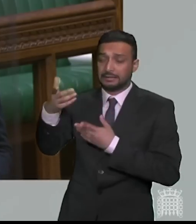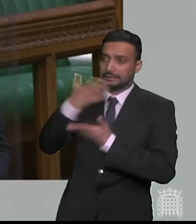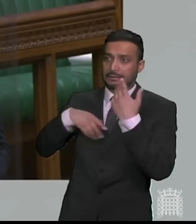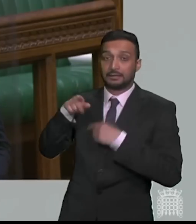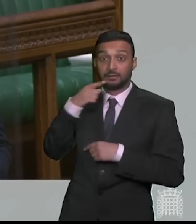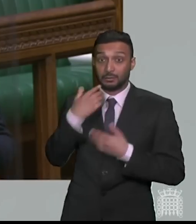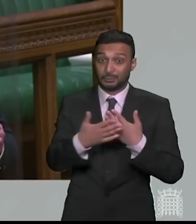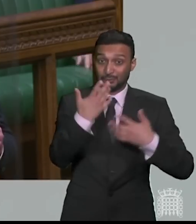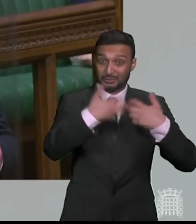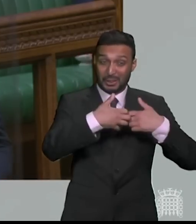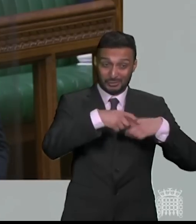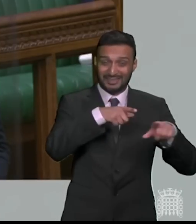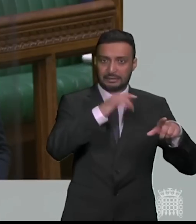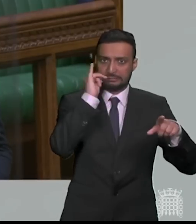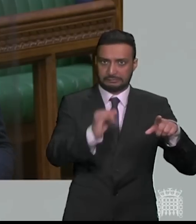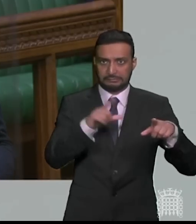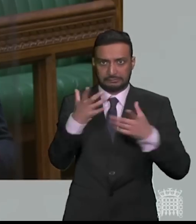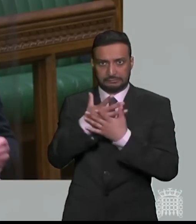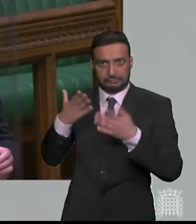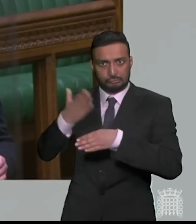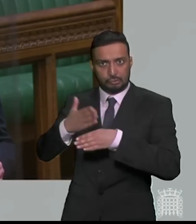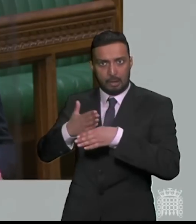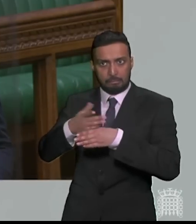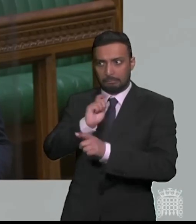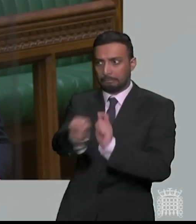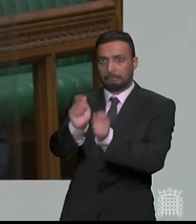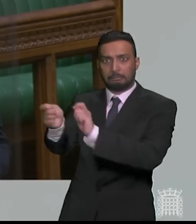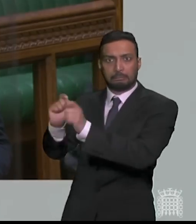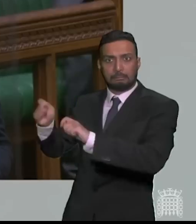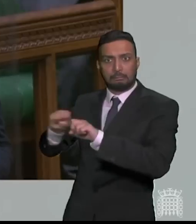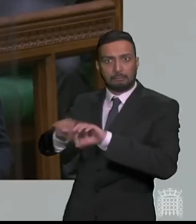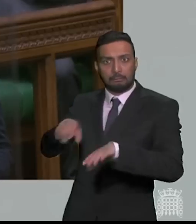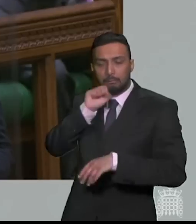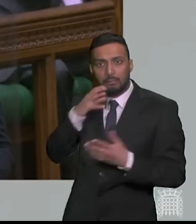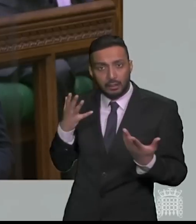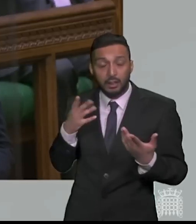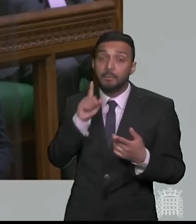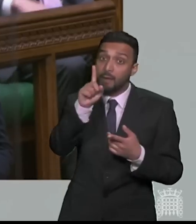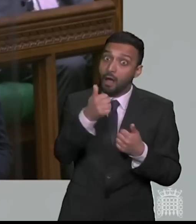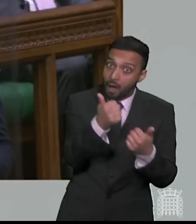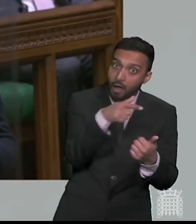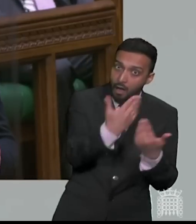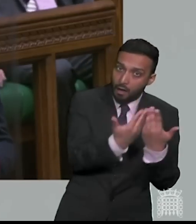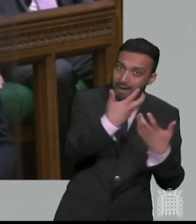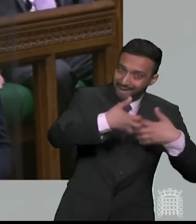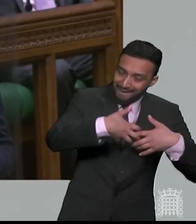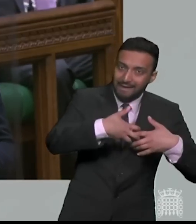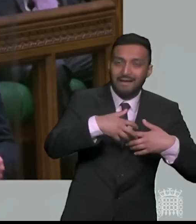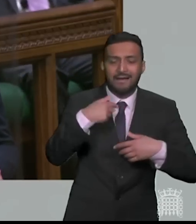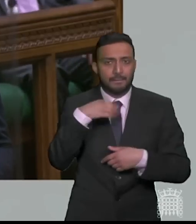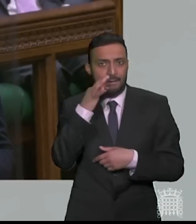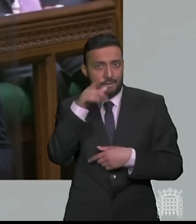new technology. But many will be created too. Does the Prime Minister agree with me that we need to map the jobs